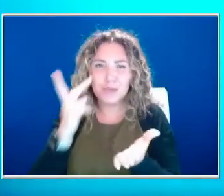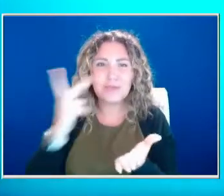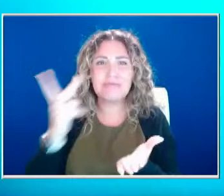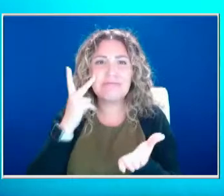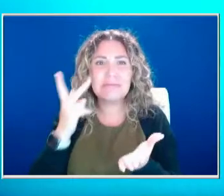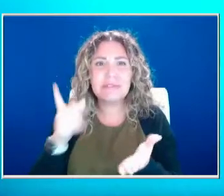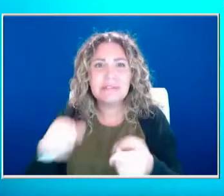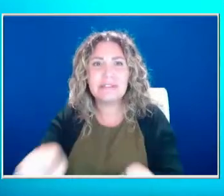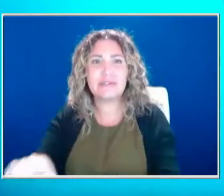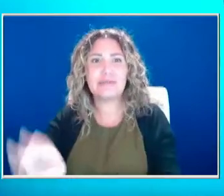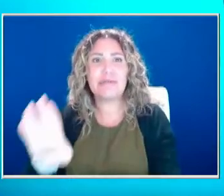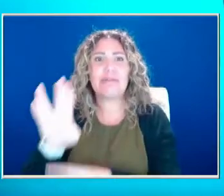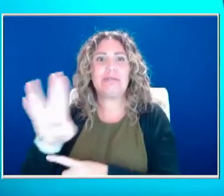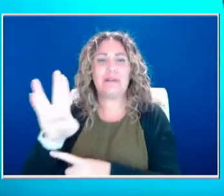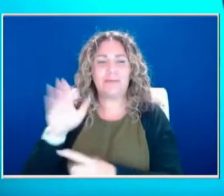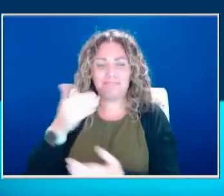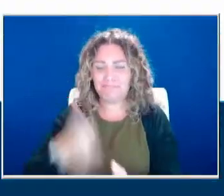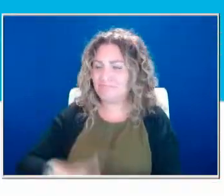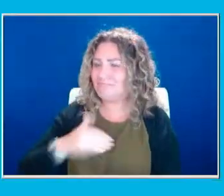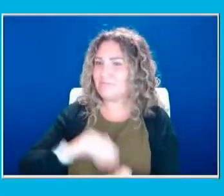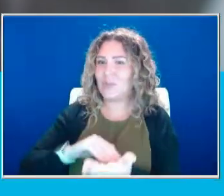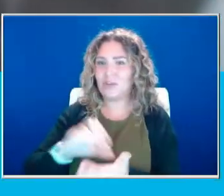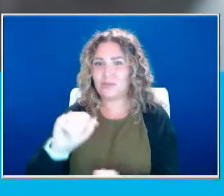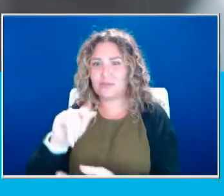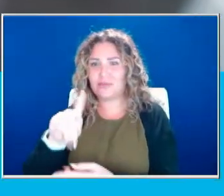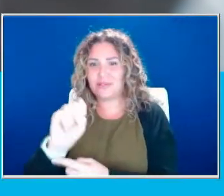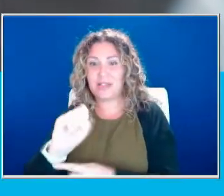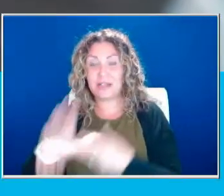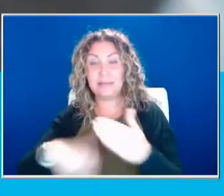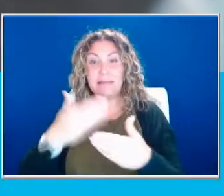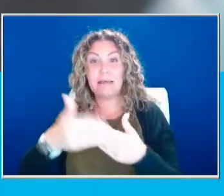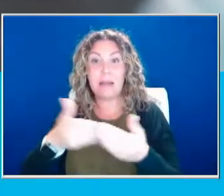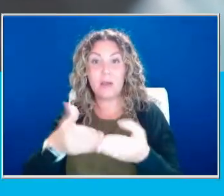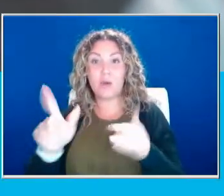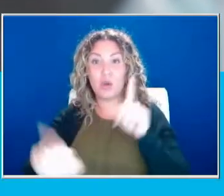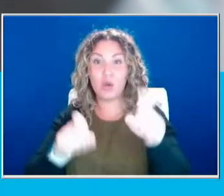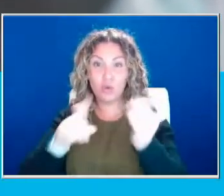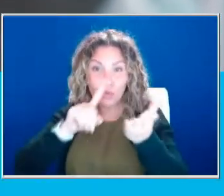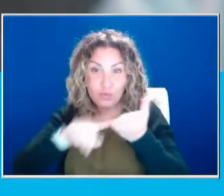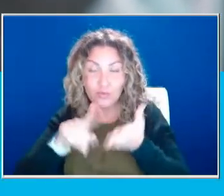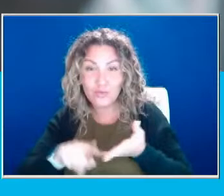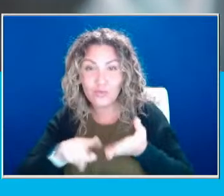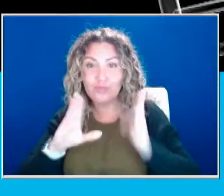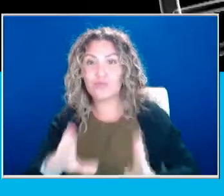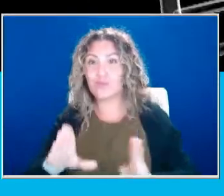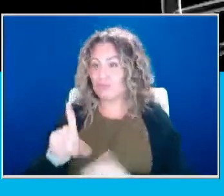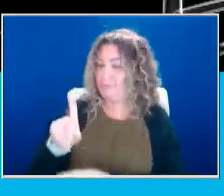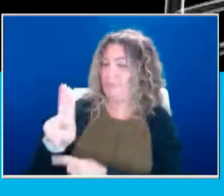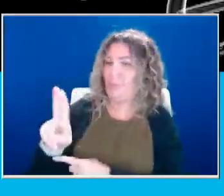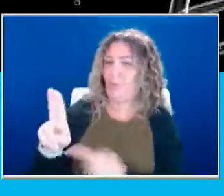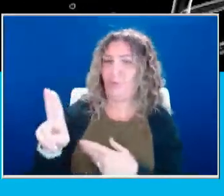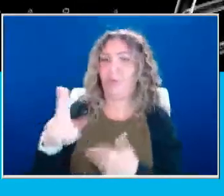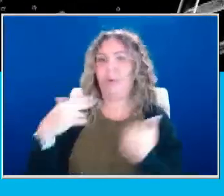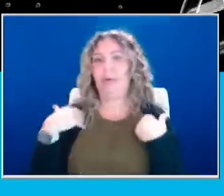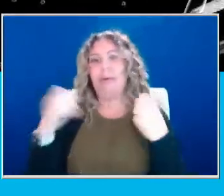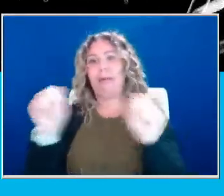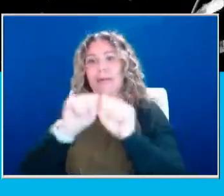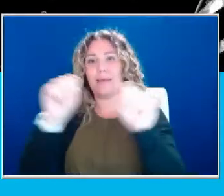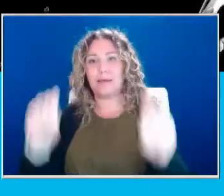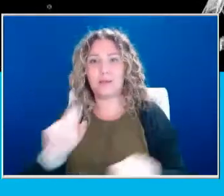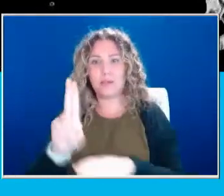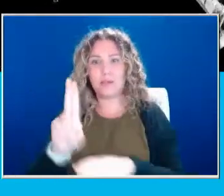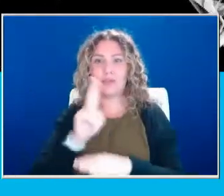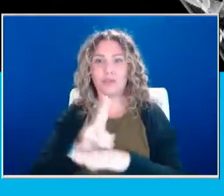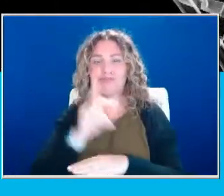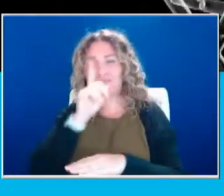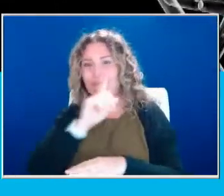I'm Dr. Steve Stites. On the next Open Mics, researchers at the University of Kansas Medical Center are now using artificial